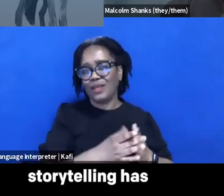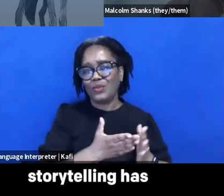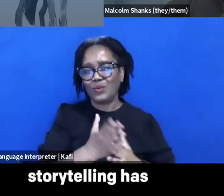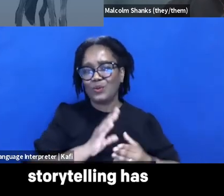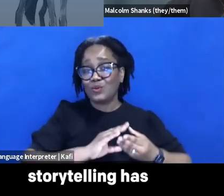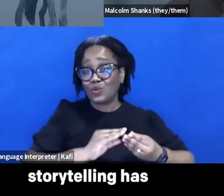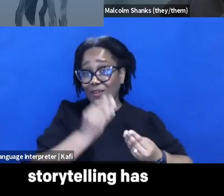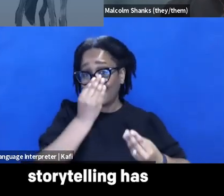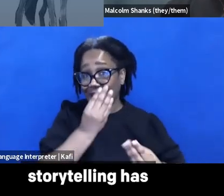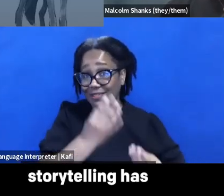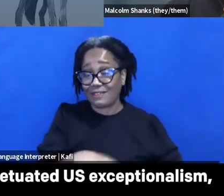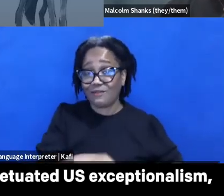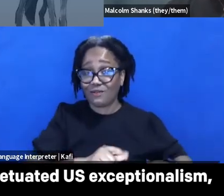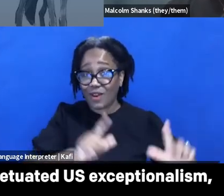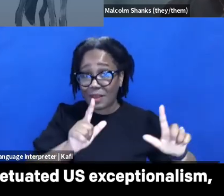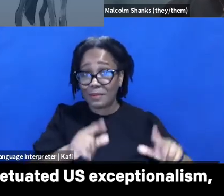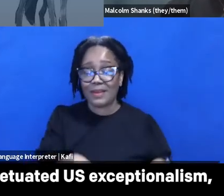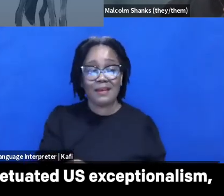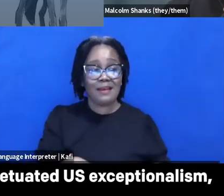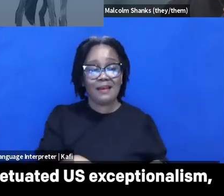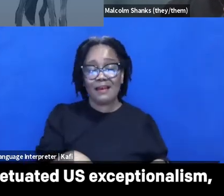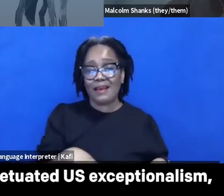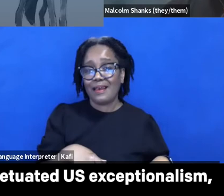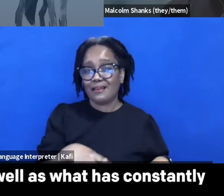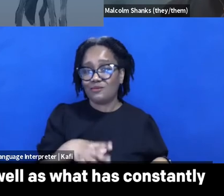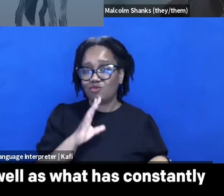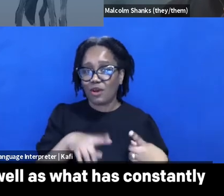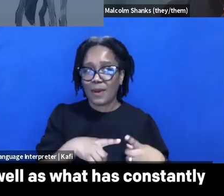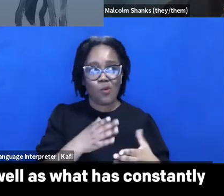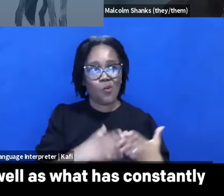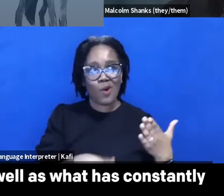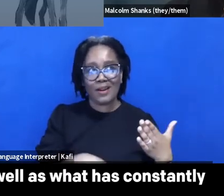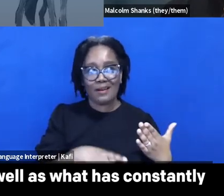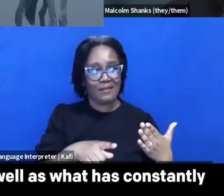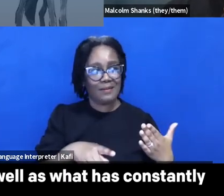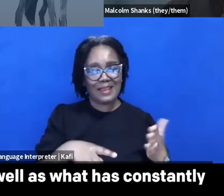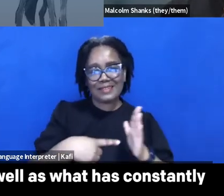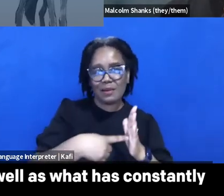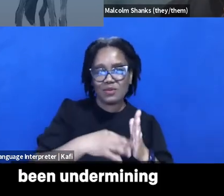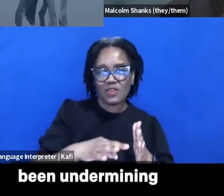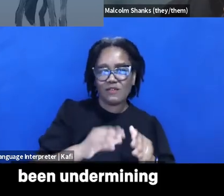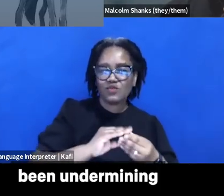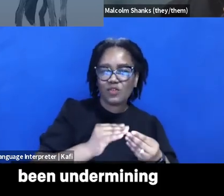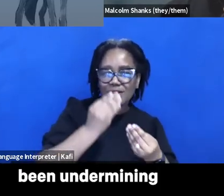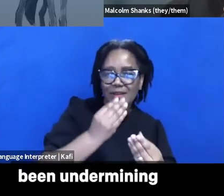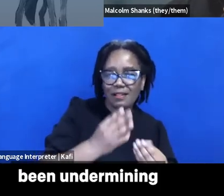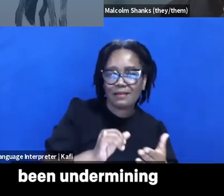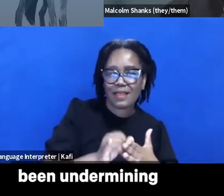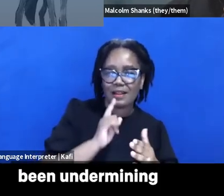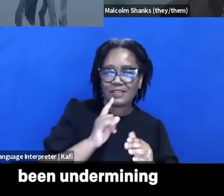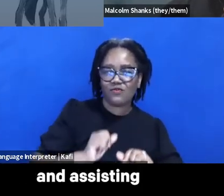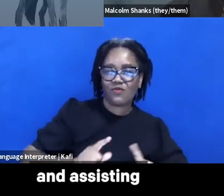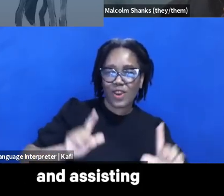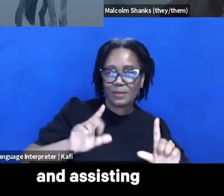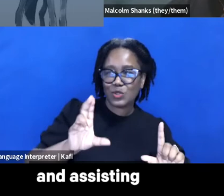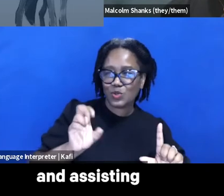of storytelling has perpetuated US exceptionalism, as well as what has constantly